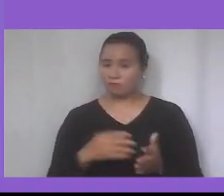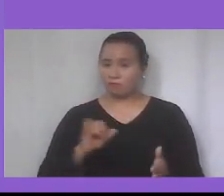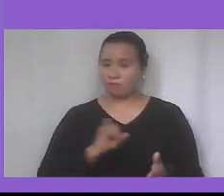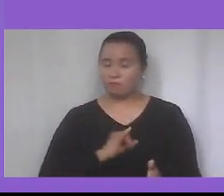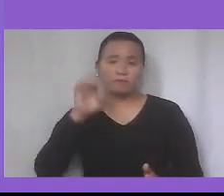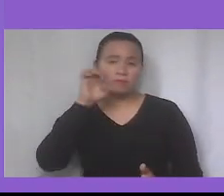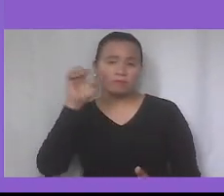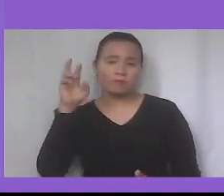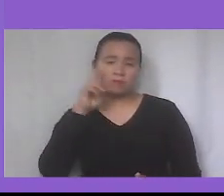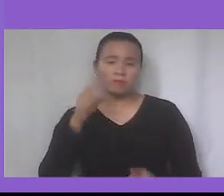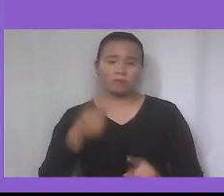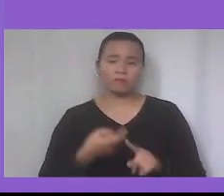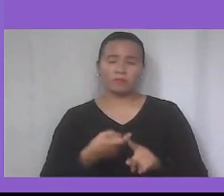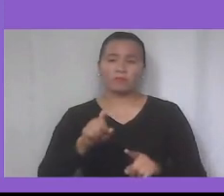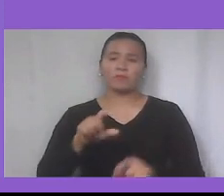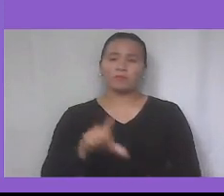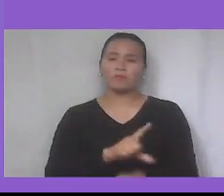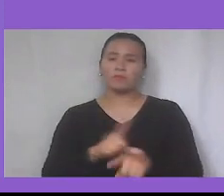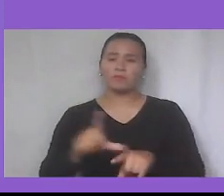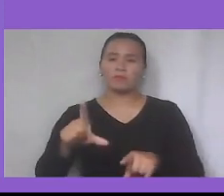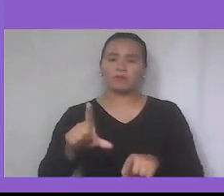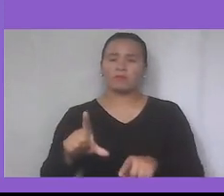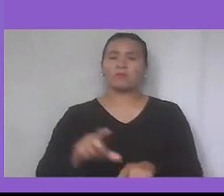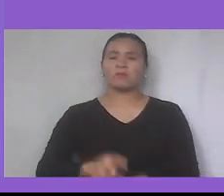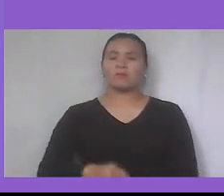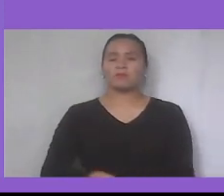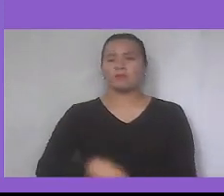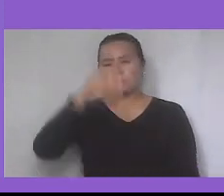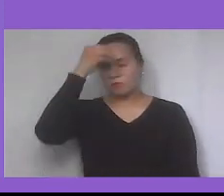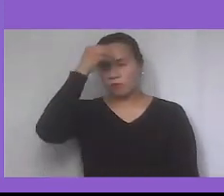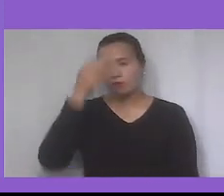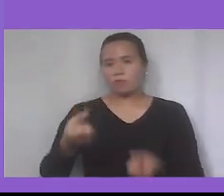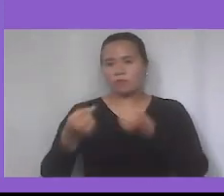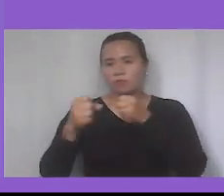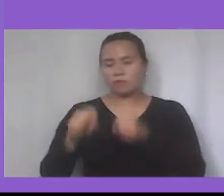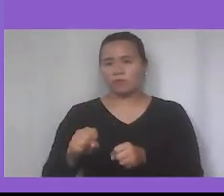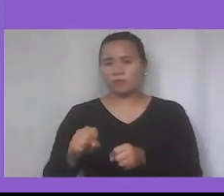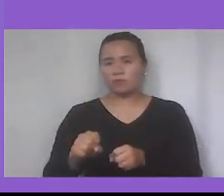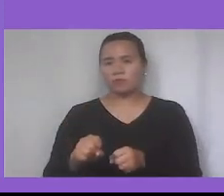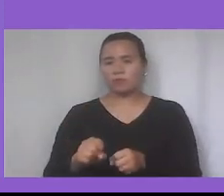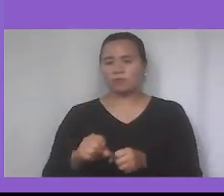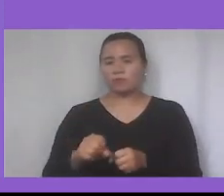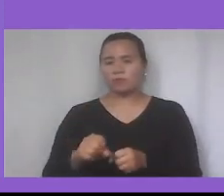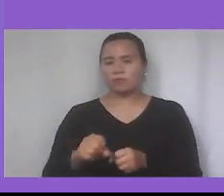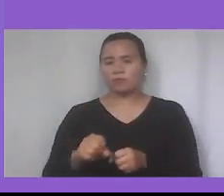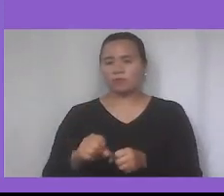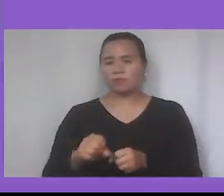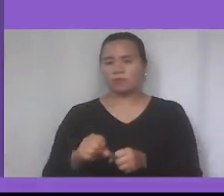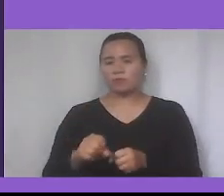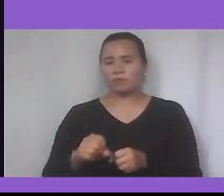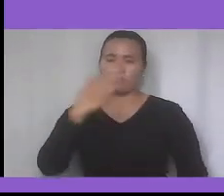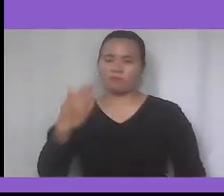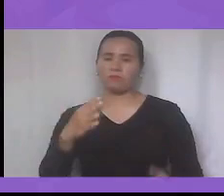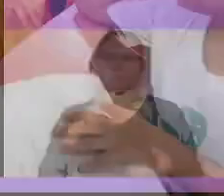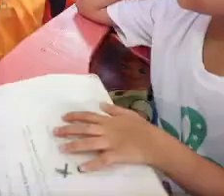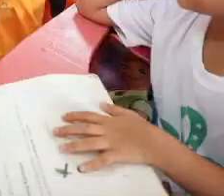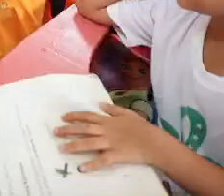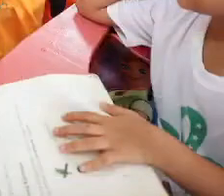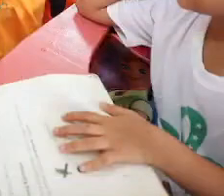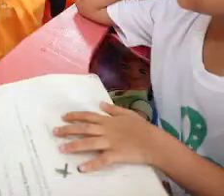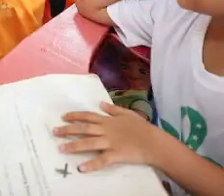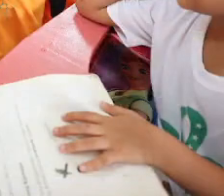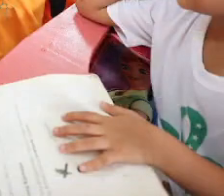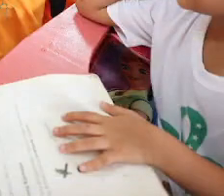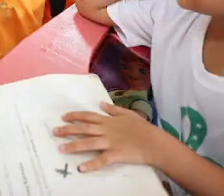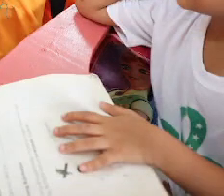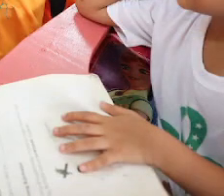your insights. Again, I'm Imelda Reyes from LineLearning and Development Solutions, inviting